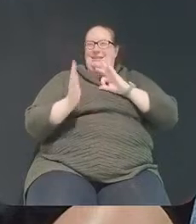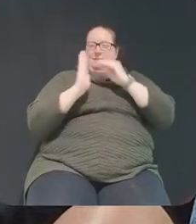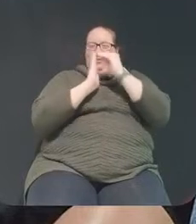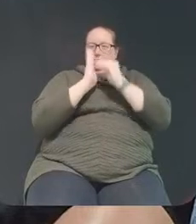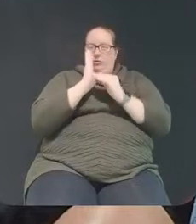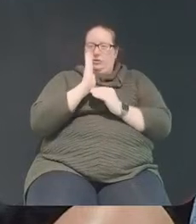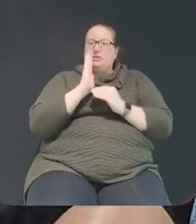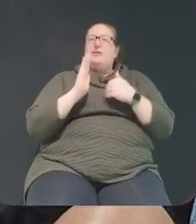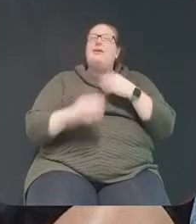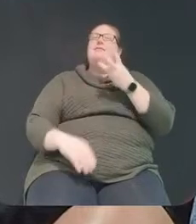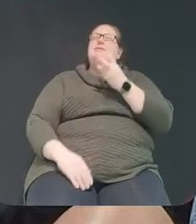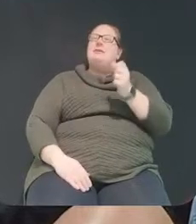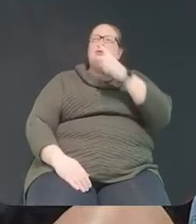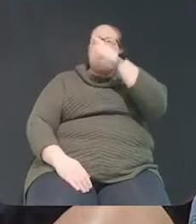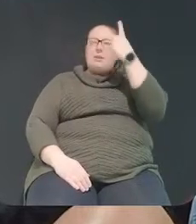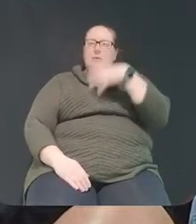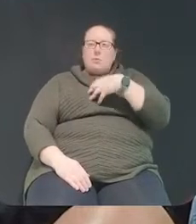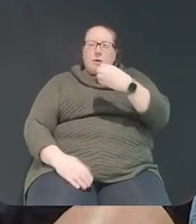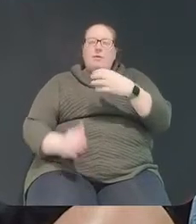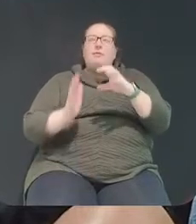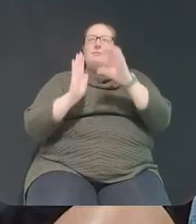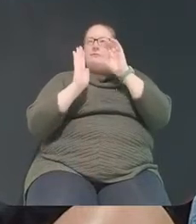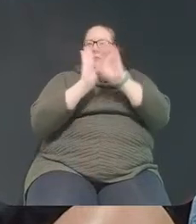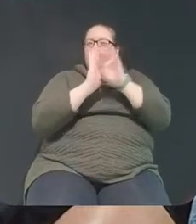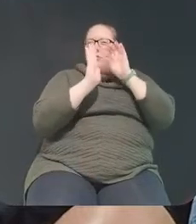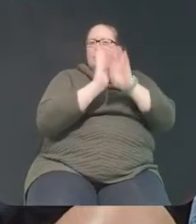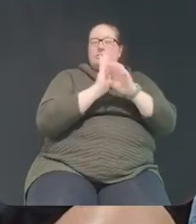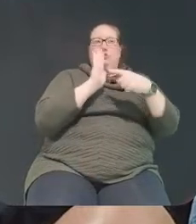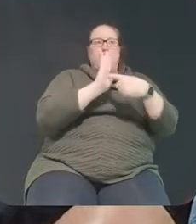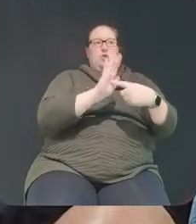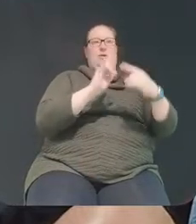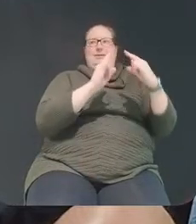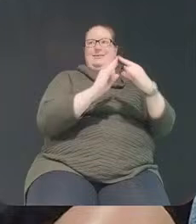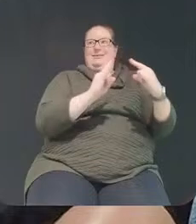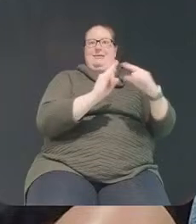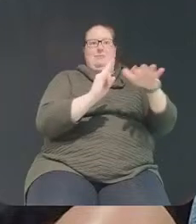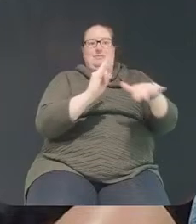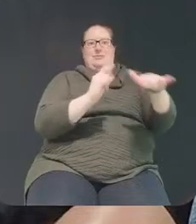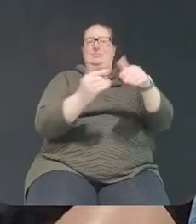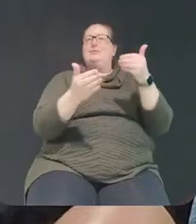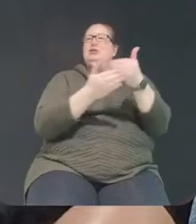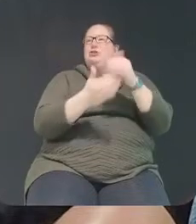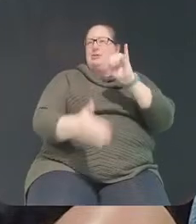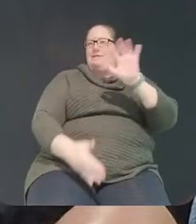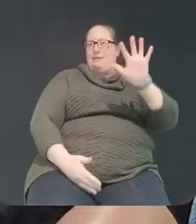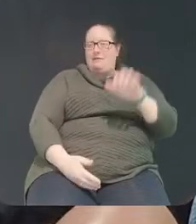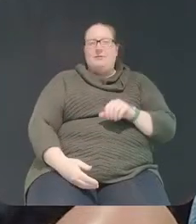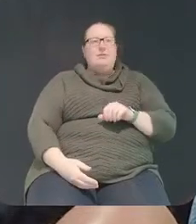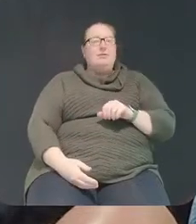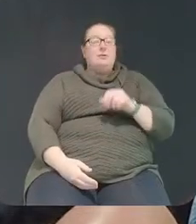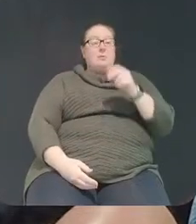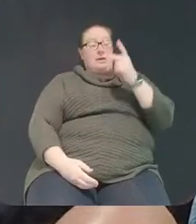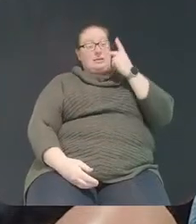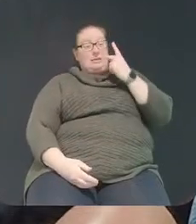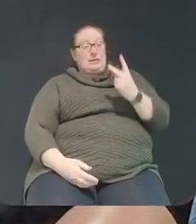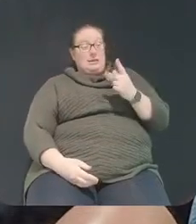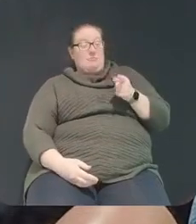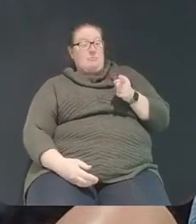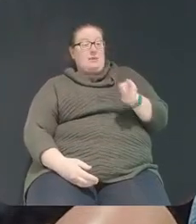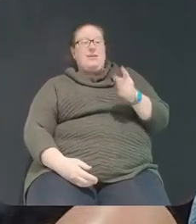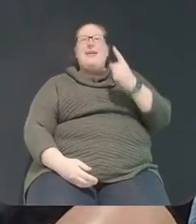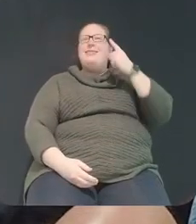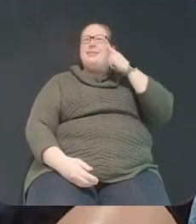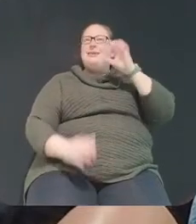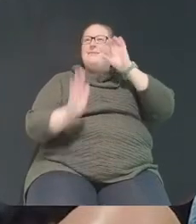series of several black and white photographs showing encampments near I-5. When I see them, I can't help but think of the photos from